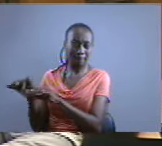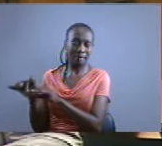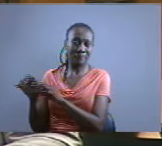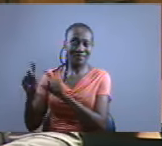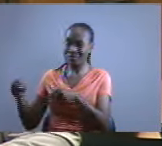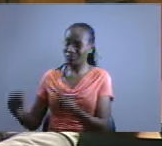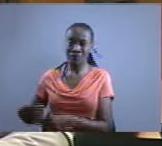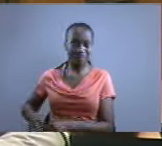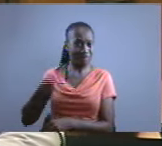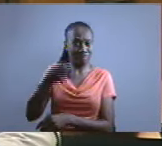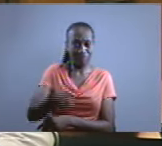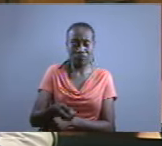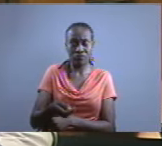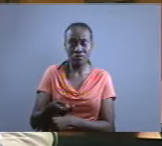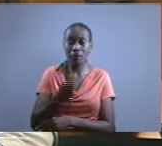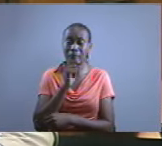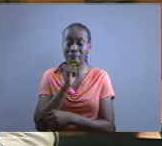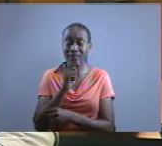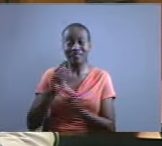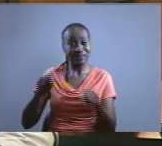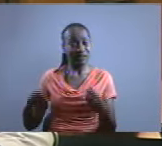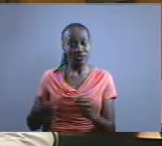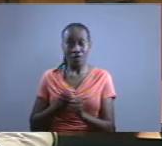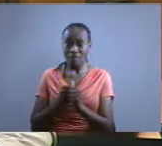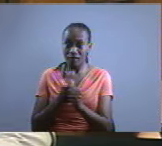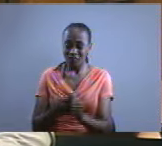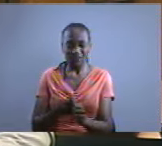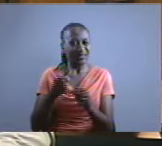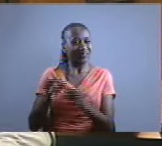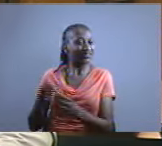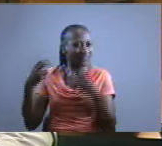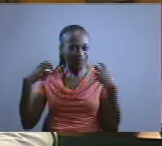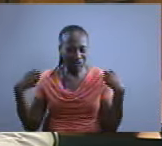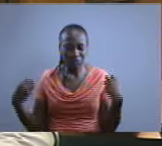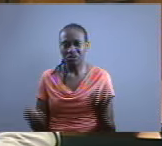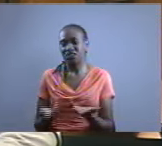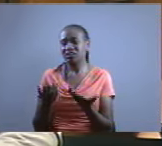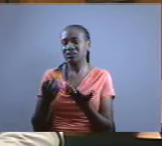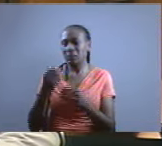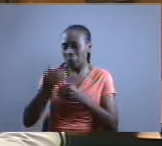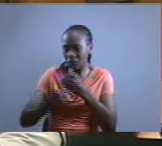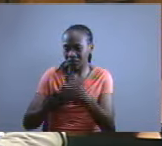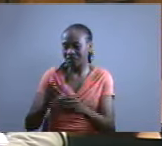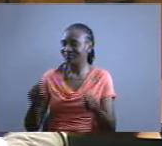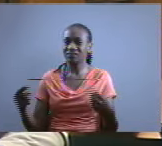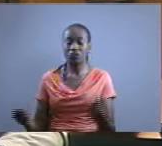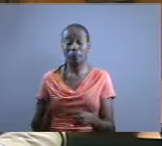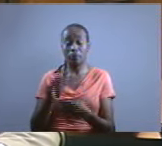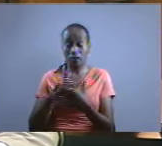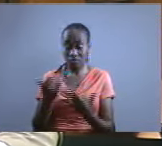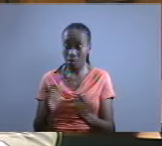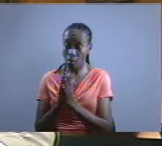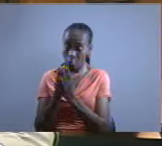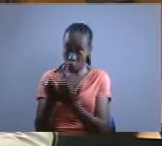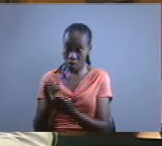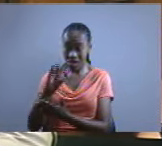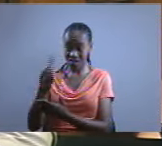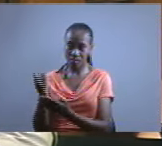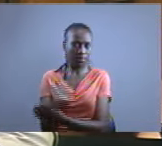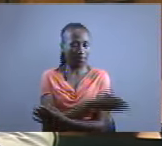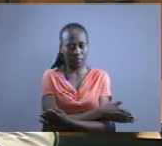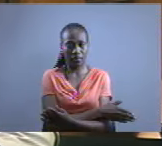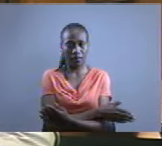can afford and would exclude them from electoral and social security processes once the green barcode IDs are phased out. The DA